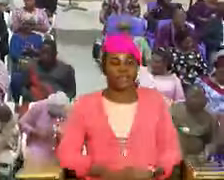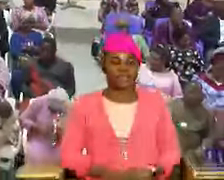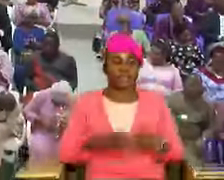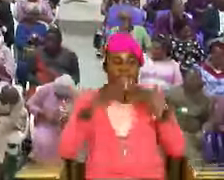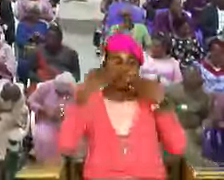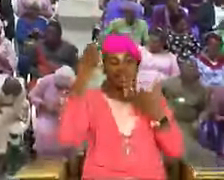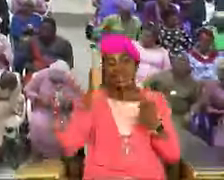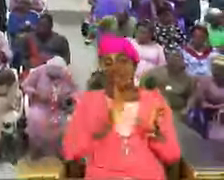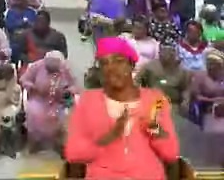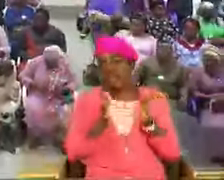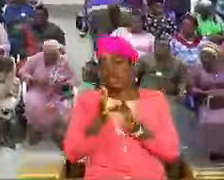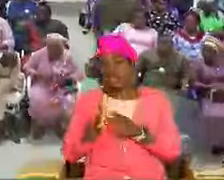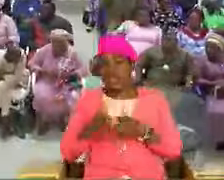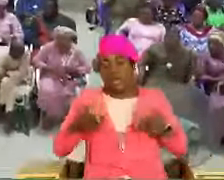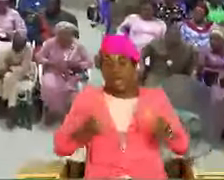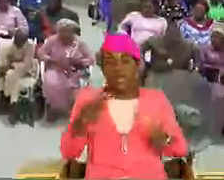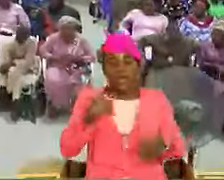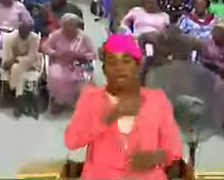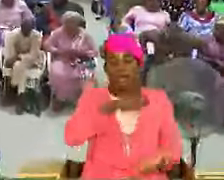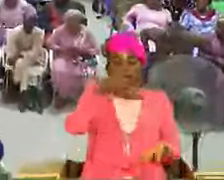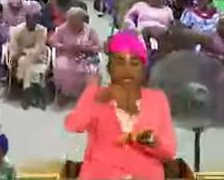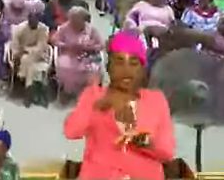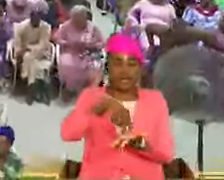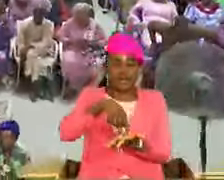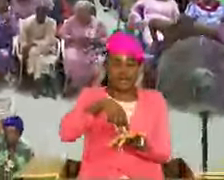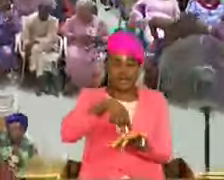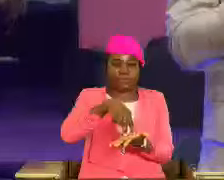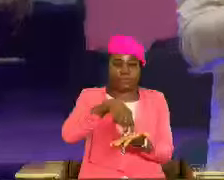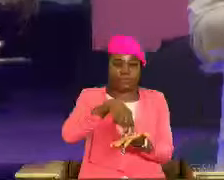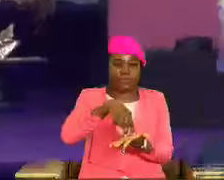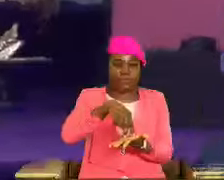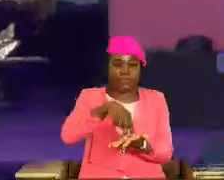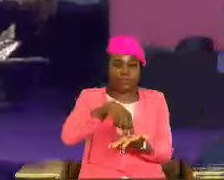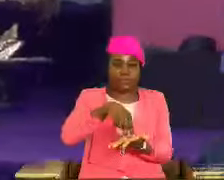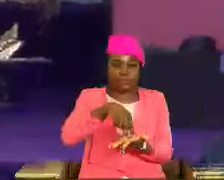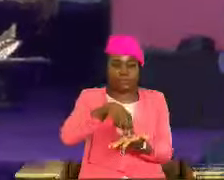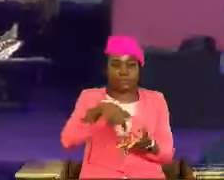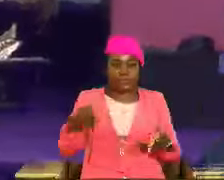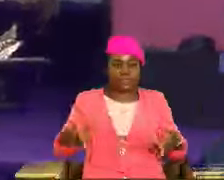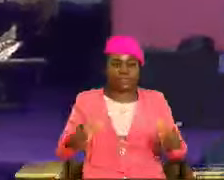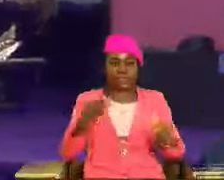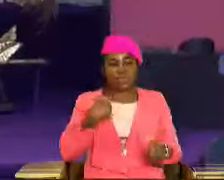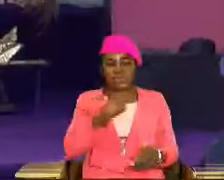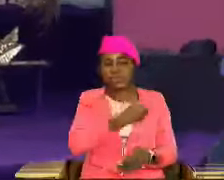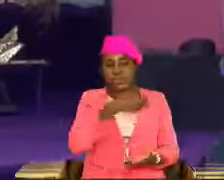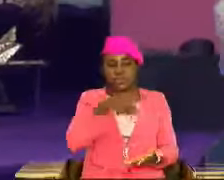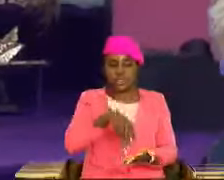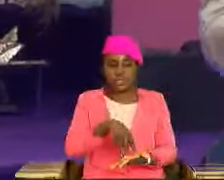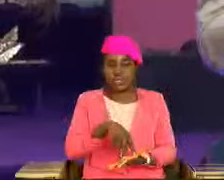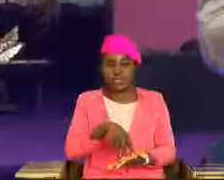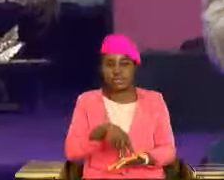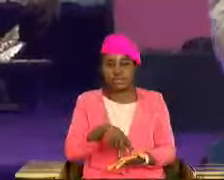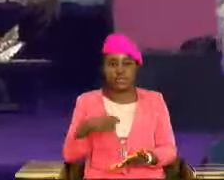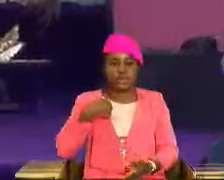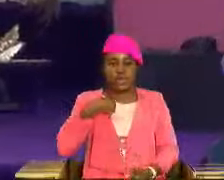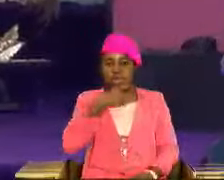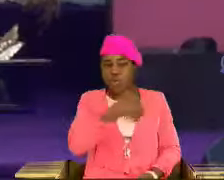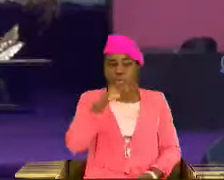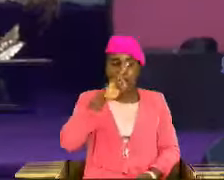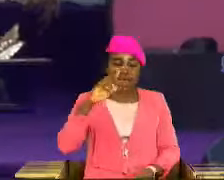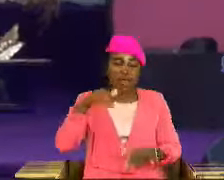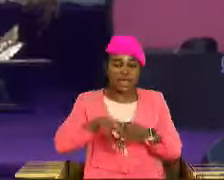let's rise up to our feet let's rise up we in another section of our